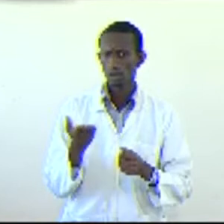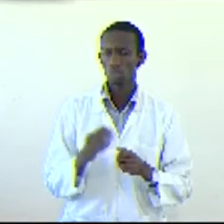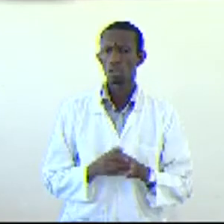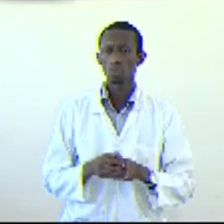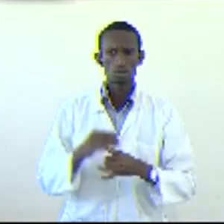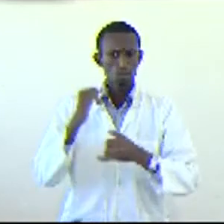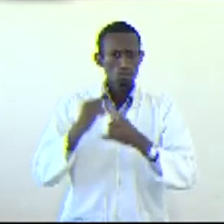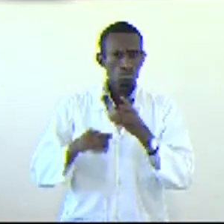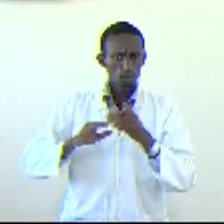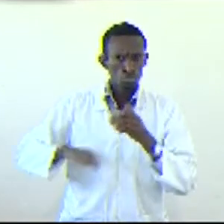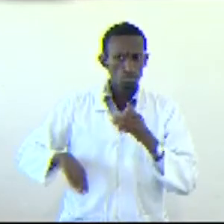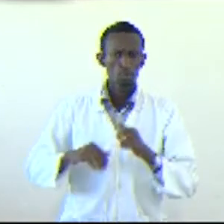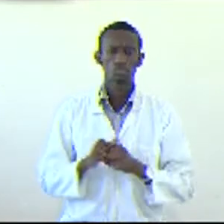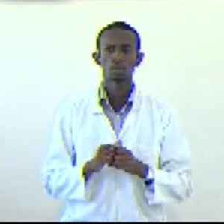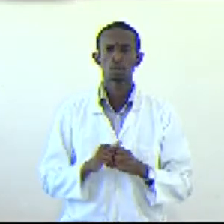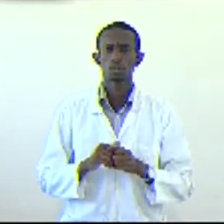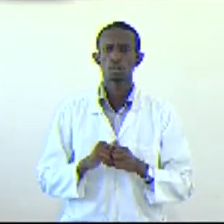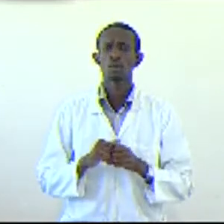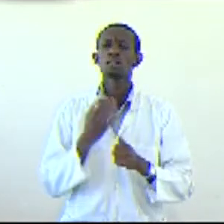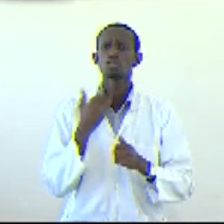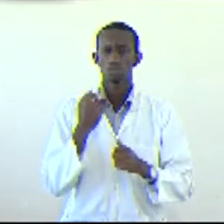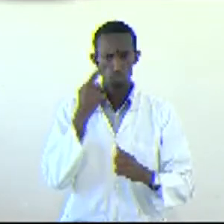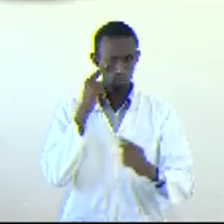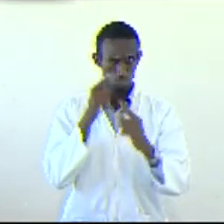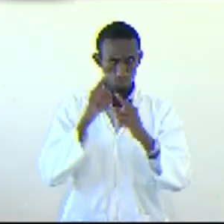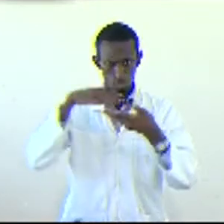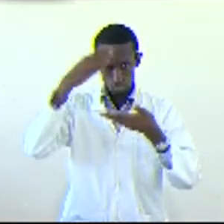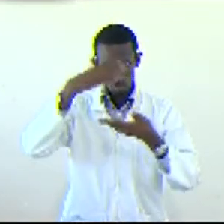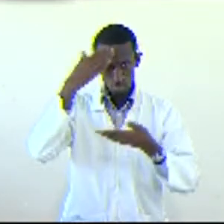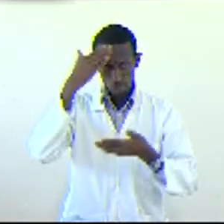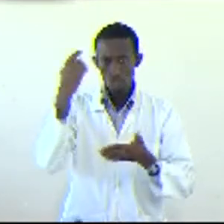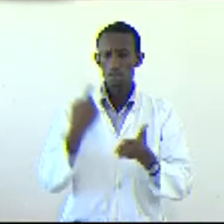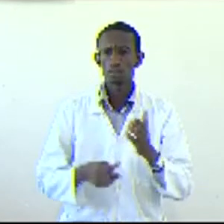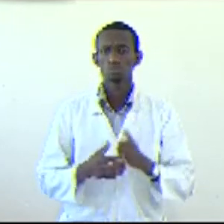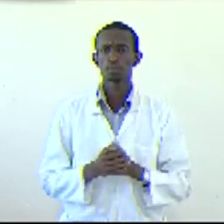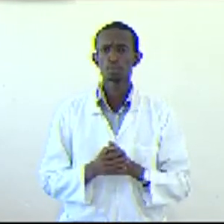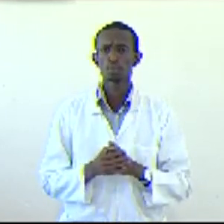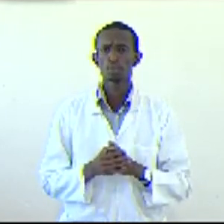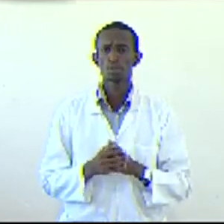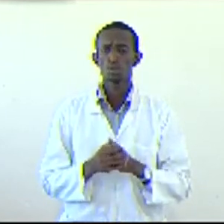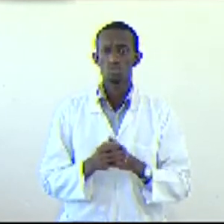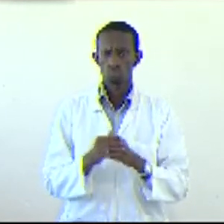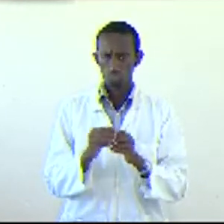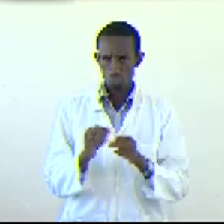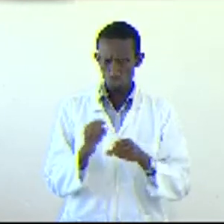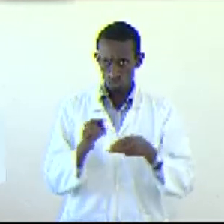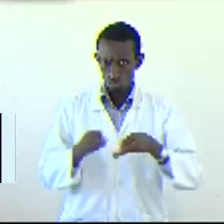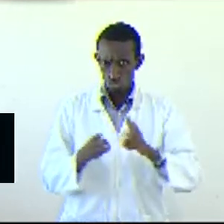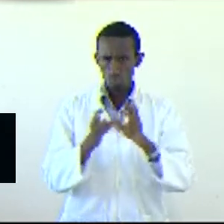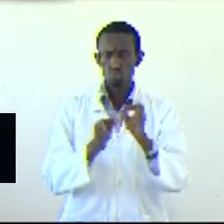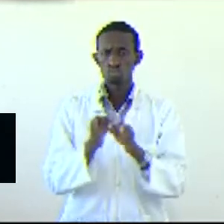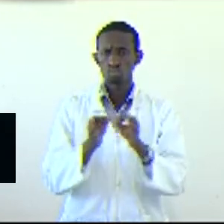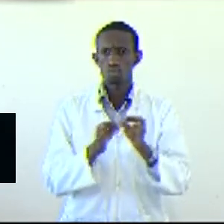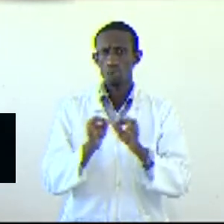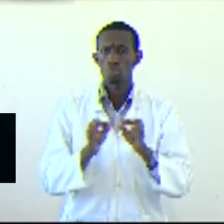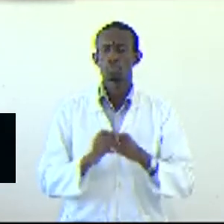end of this unit, I want you to be able to evaluate the relation between work, energy, and